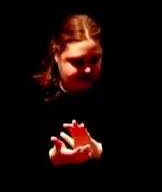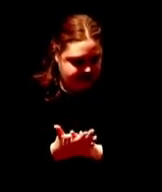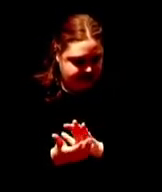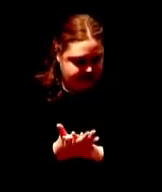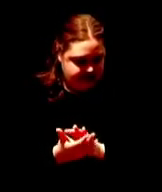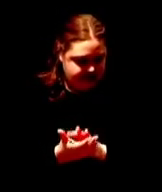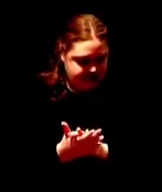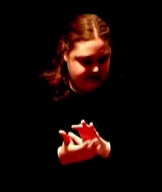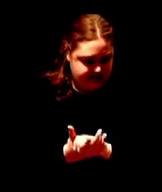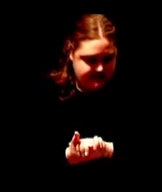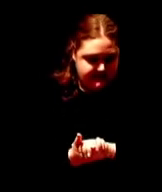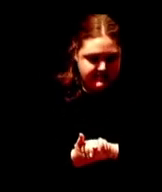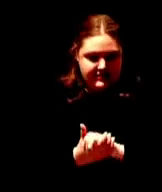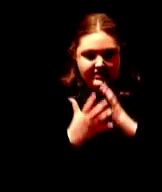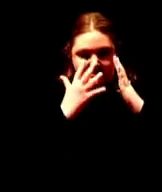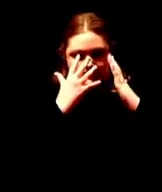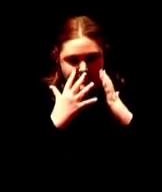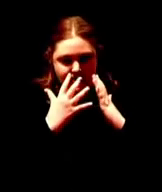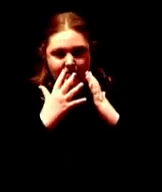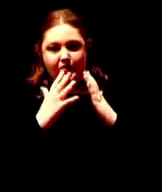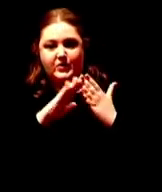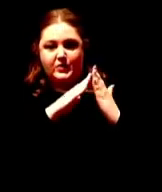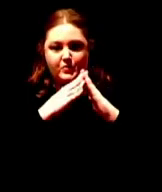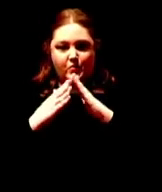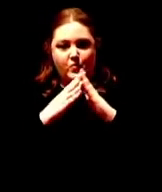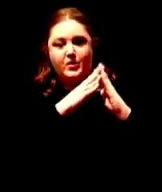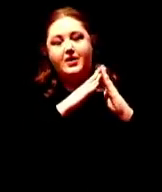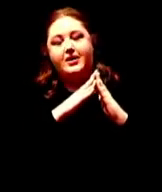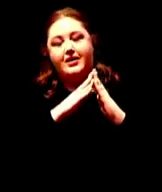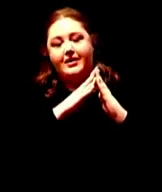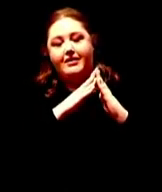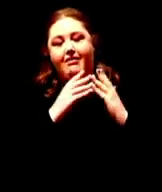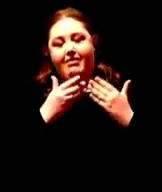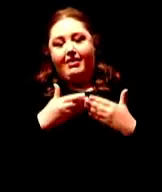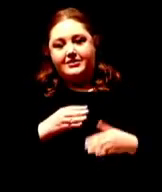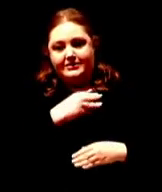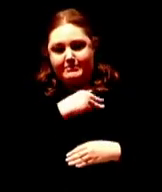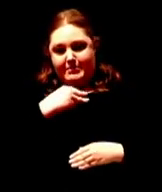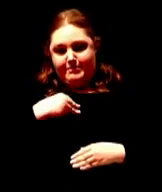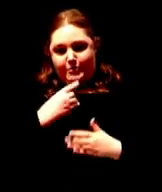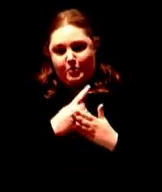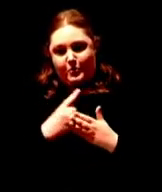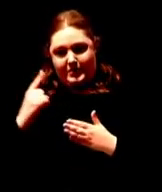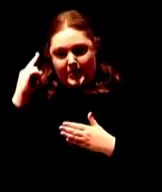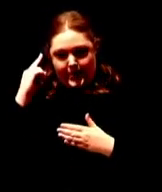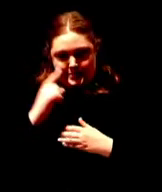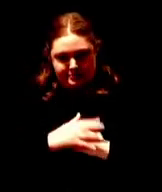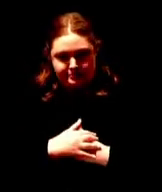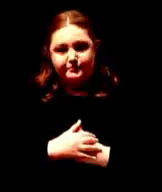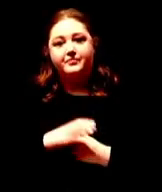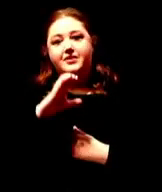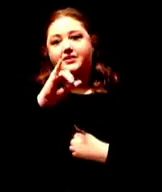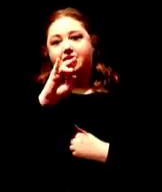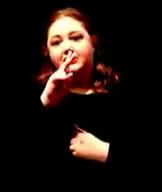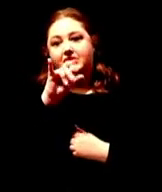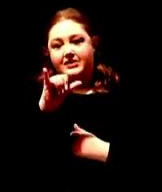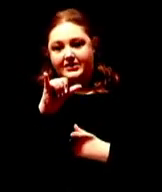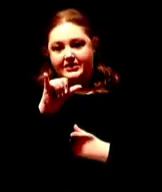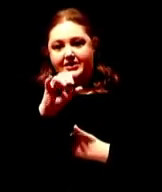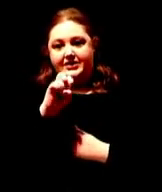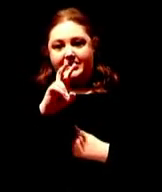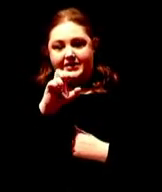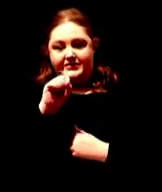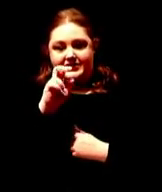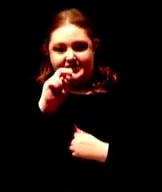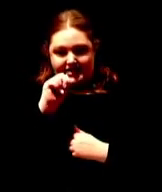On a sad note, the community of South High lost a member of our teaching staff a little over a week ago. Cindy Evenson lost her battle